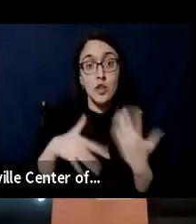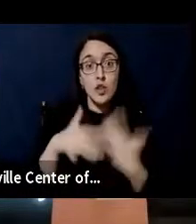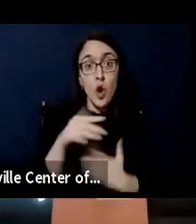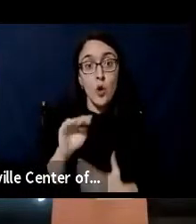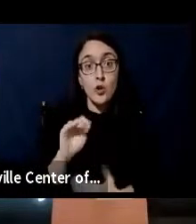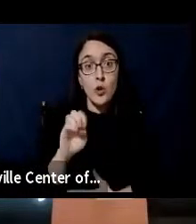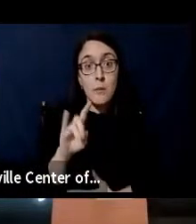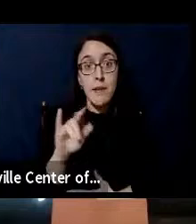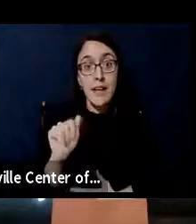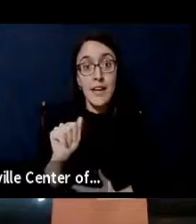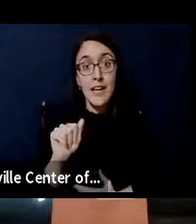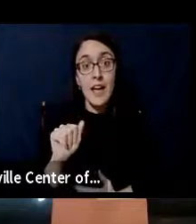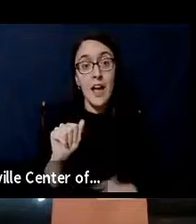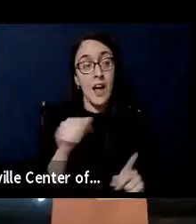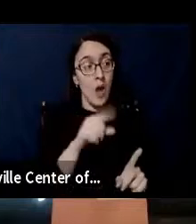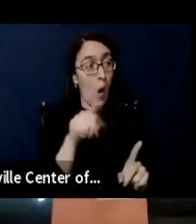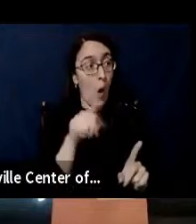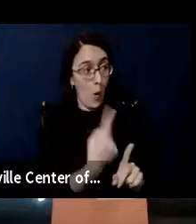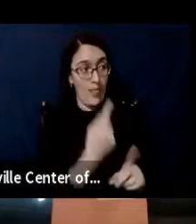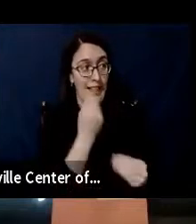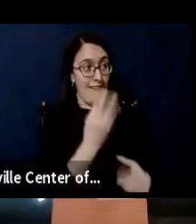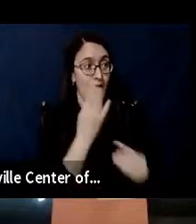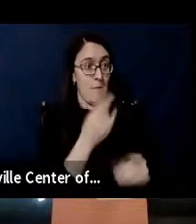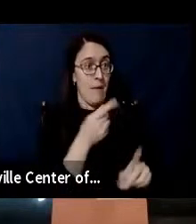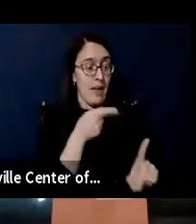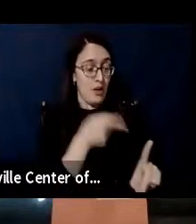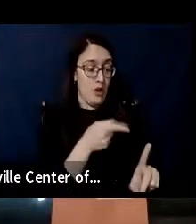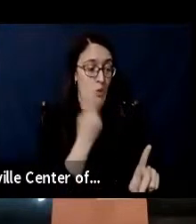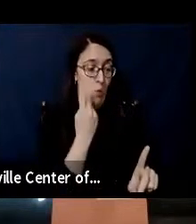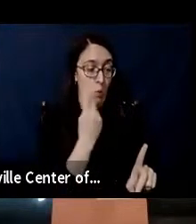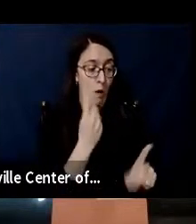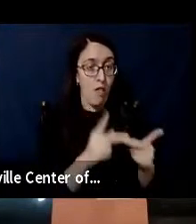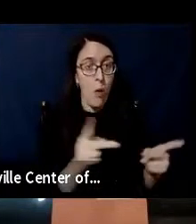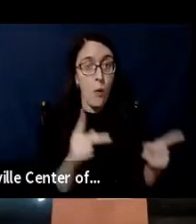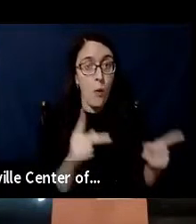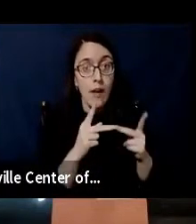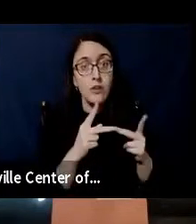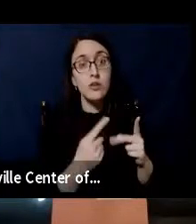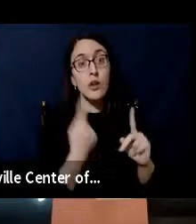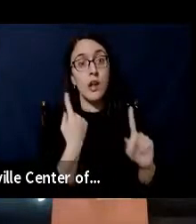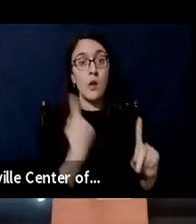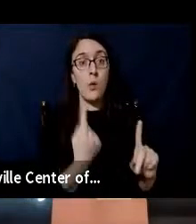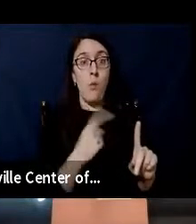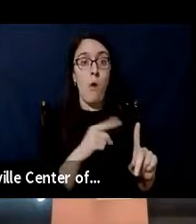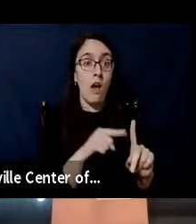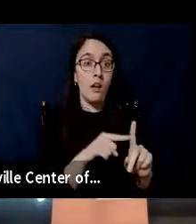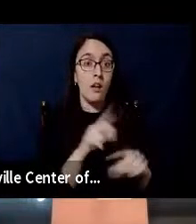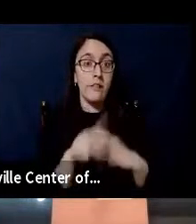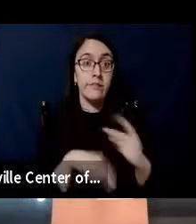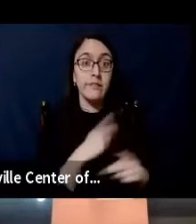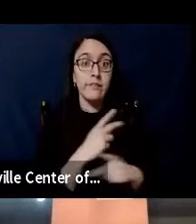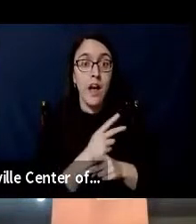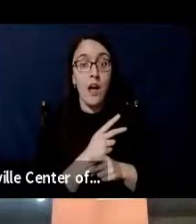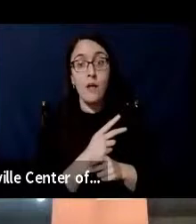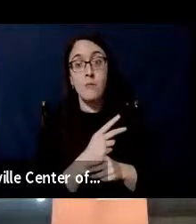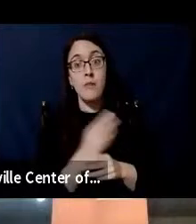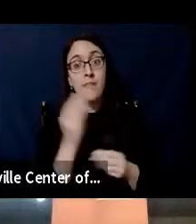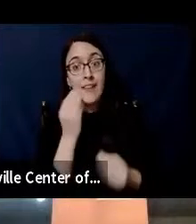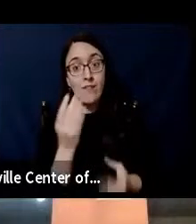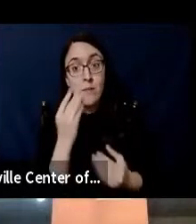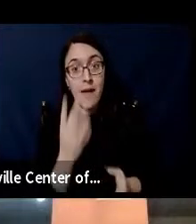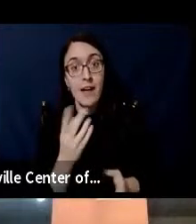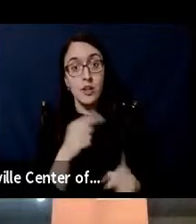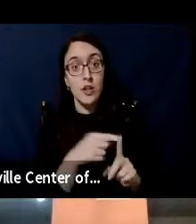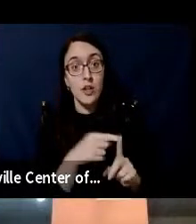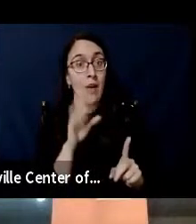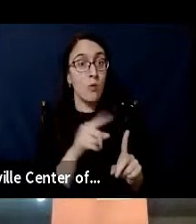media silos. They're getting all their information from one location or one type of place that kind of takes them down